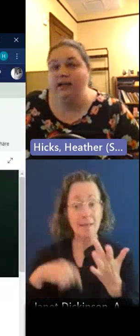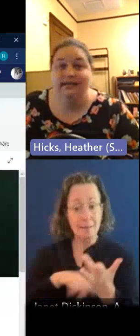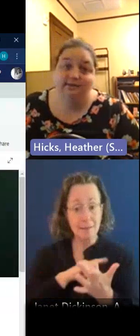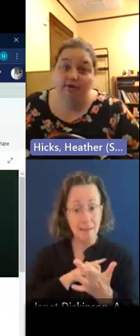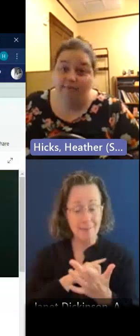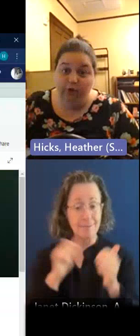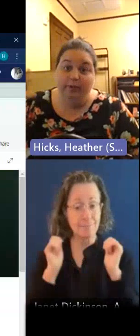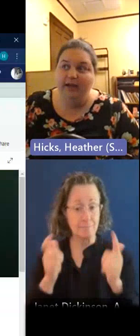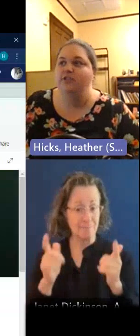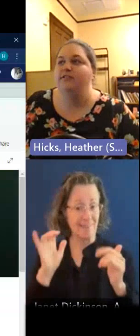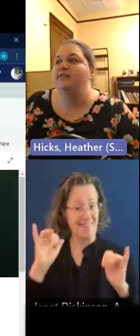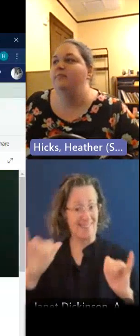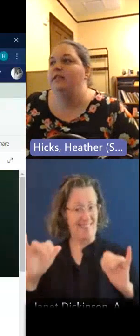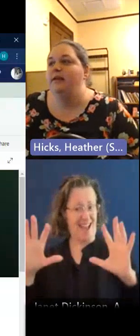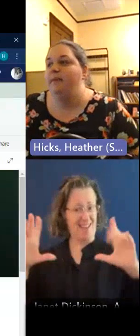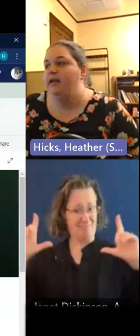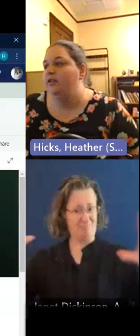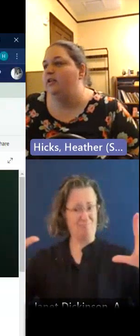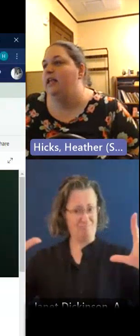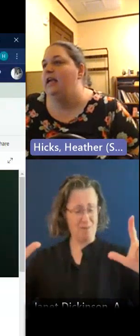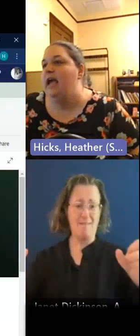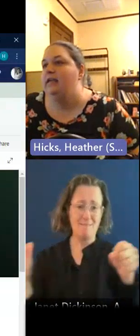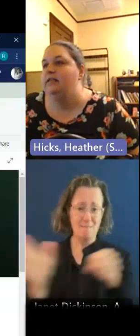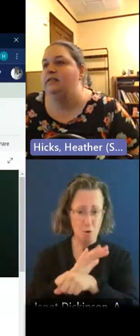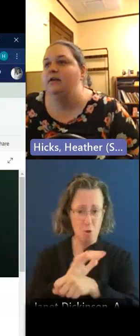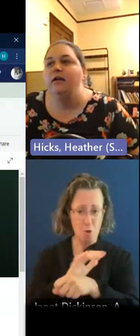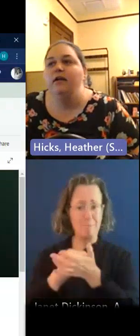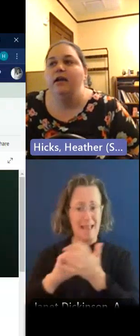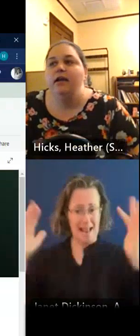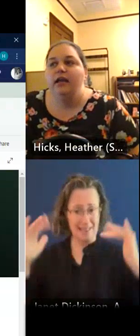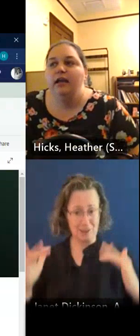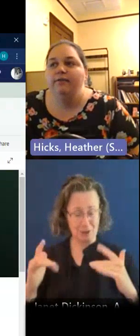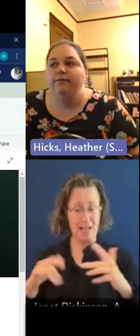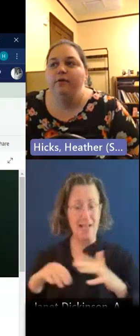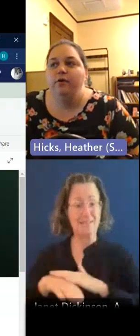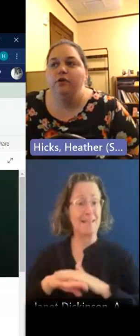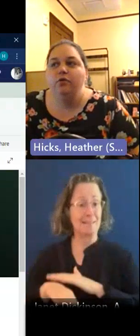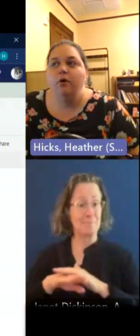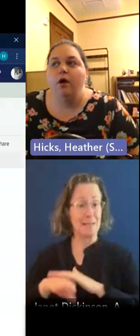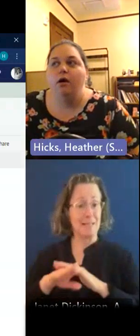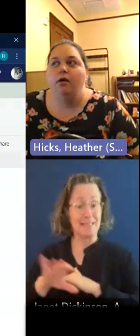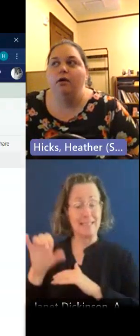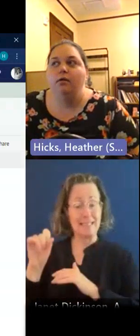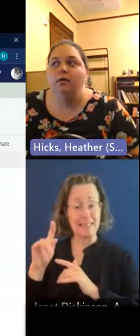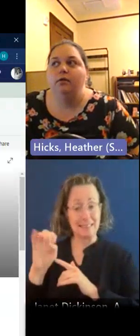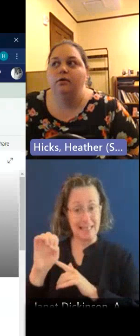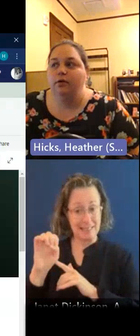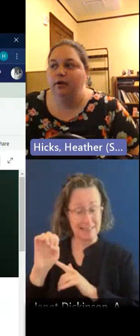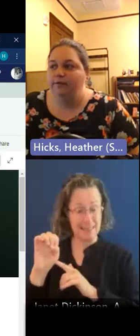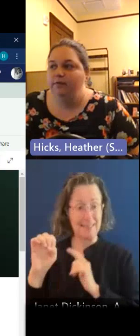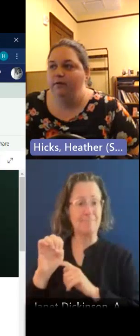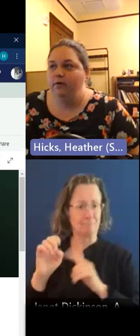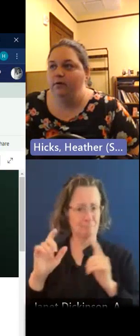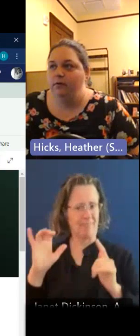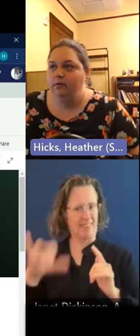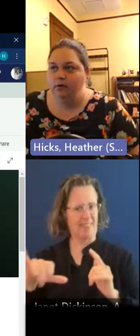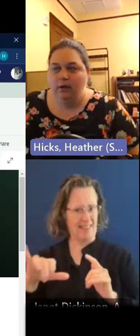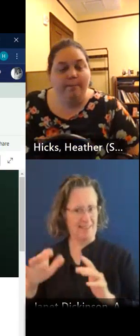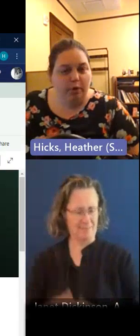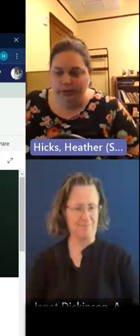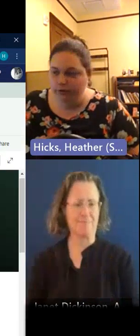what a full page accessibility site might look like. And if you are, or if you've